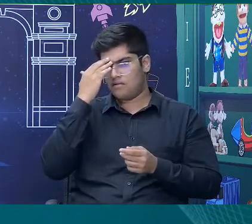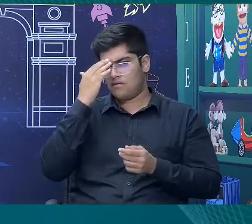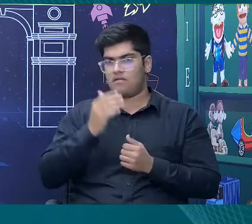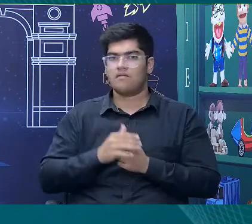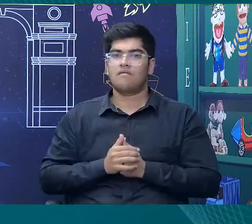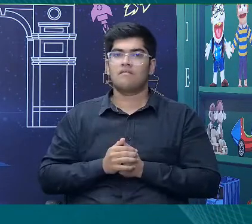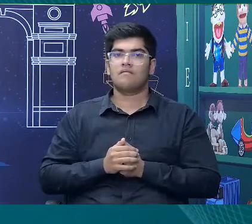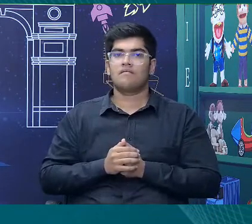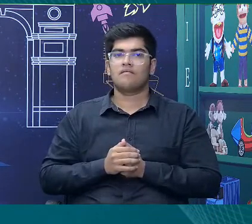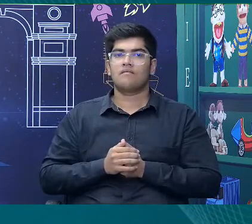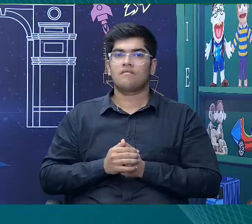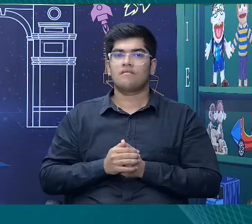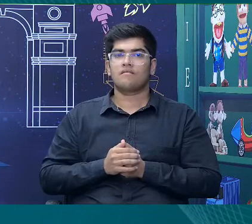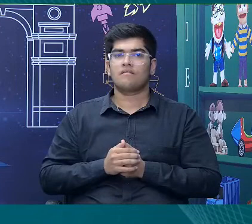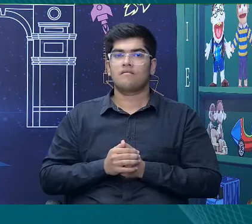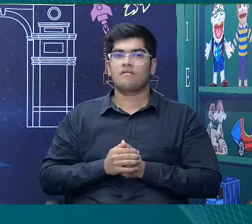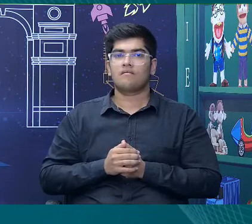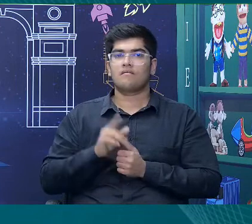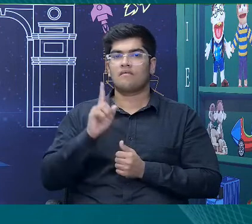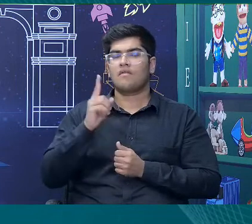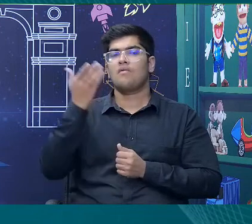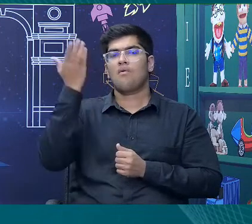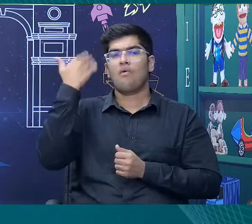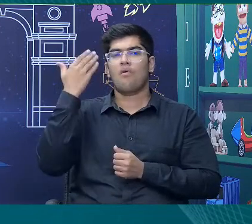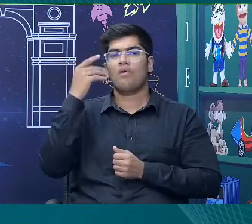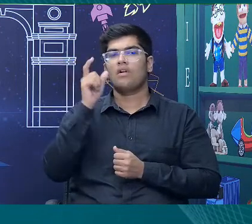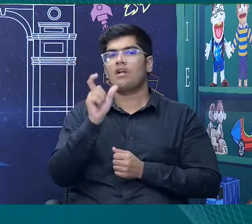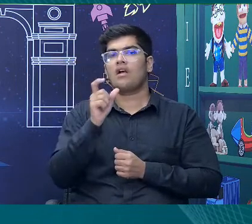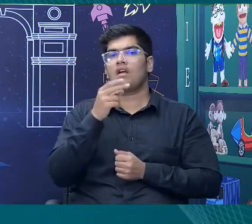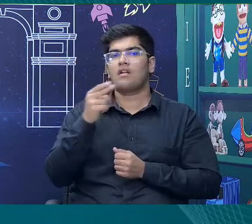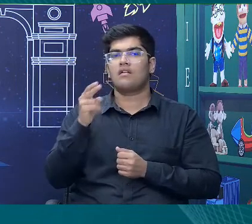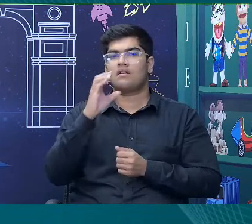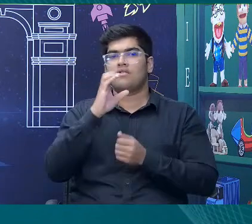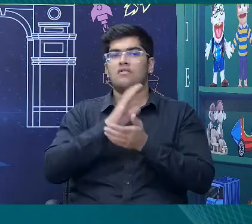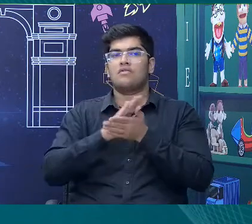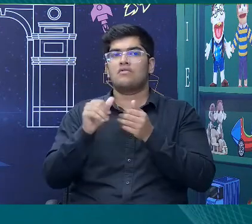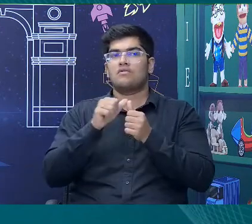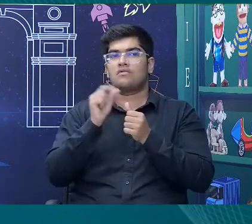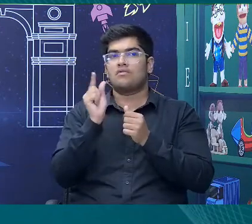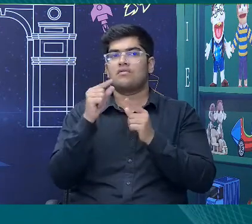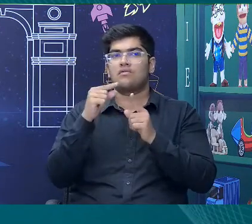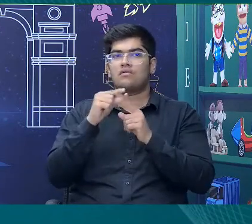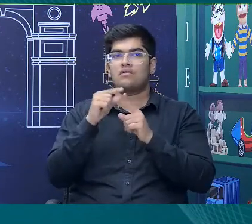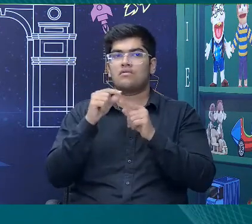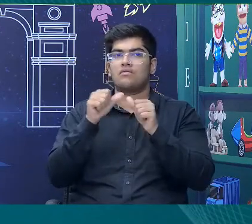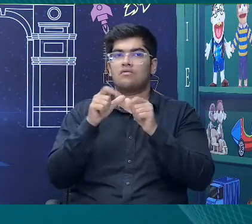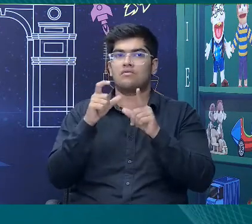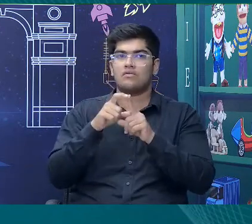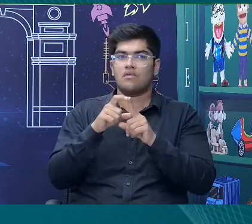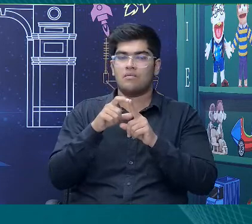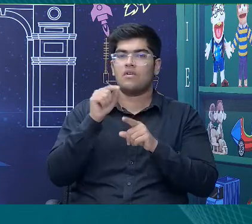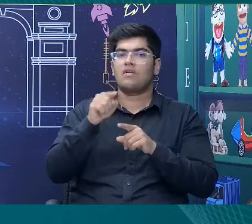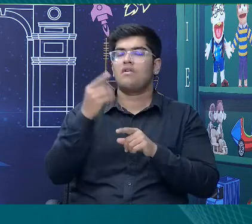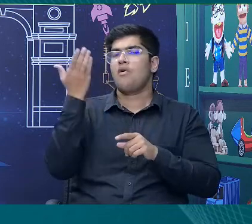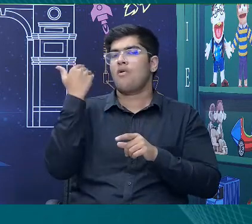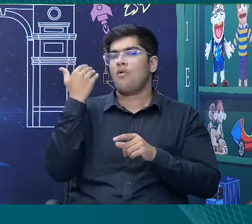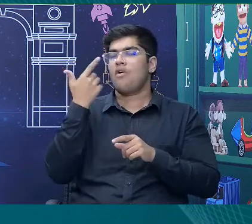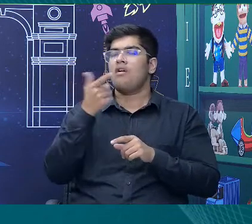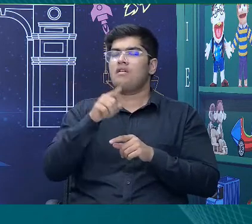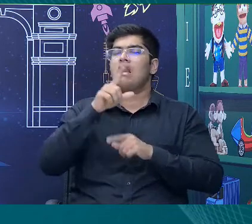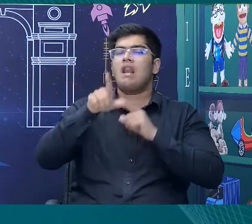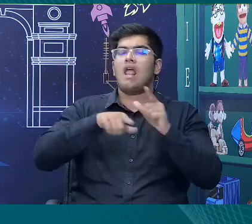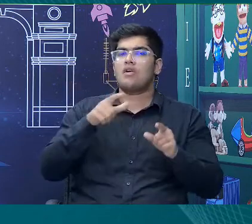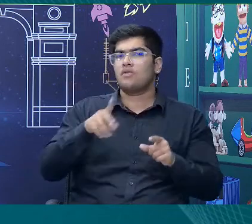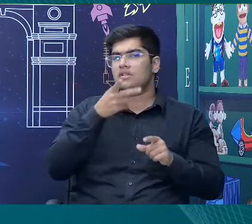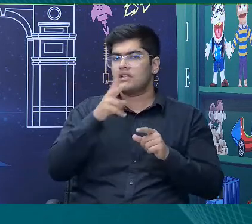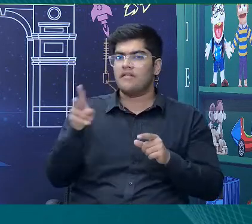game? There is an old card game called Chopper, there's another, so there, in different languages, people